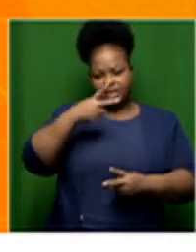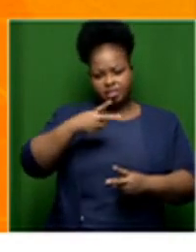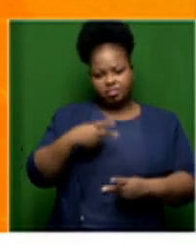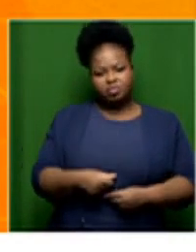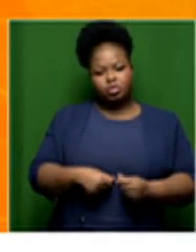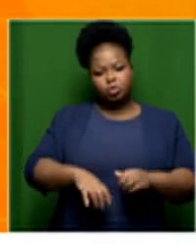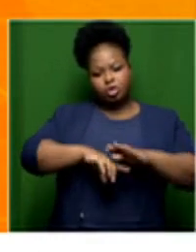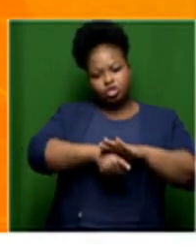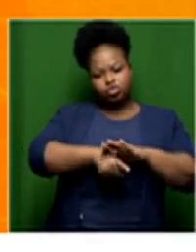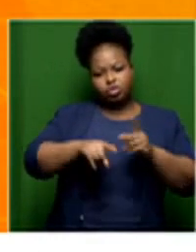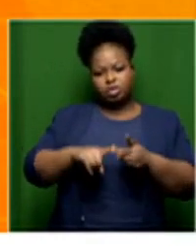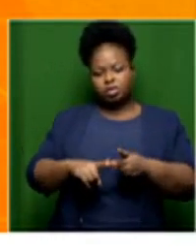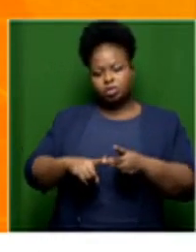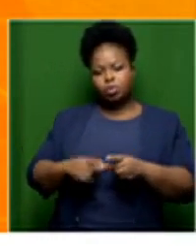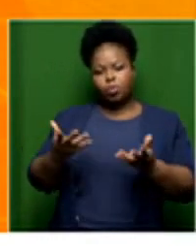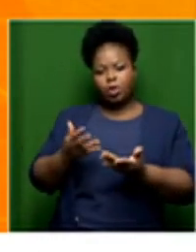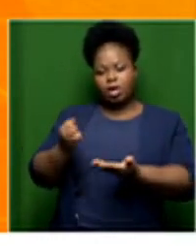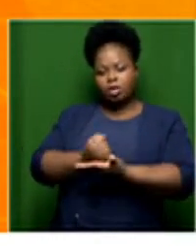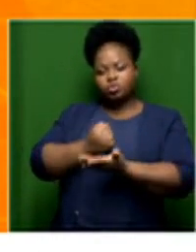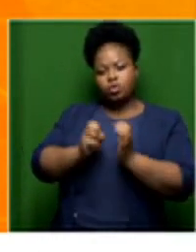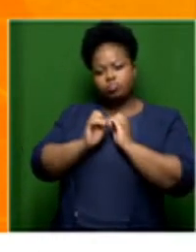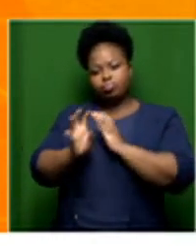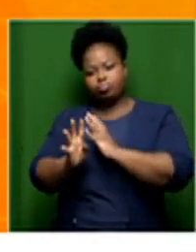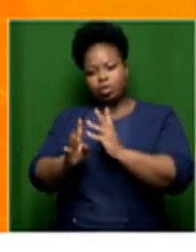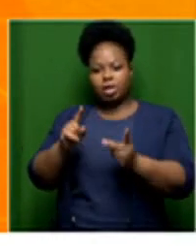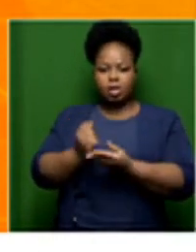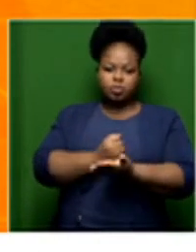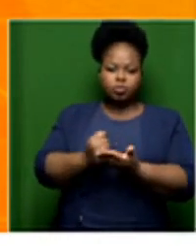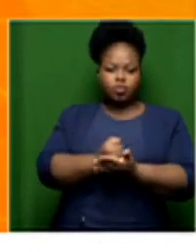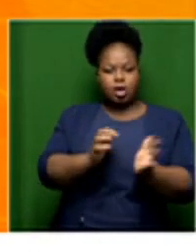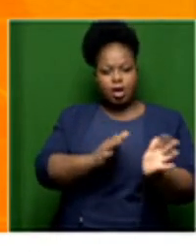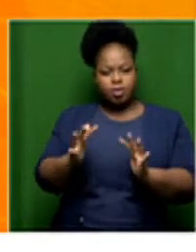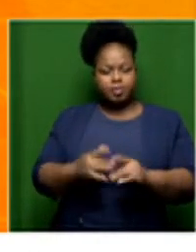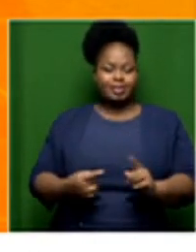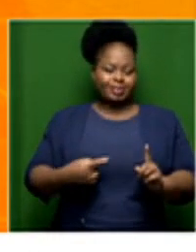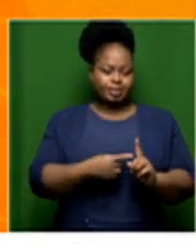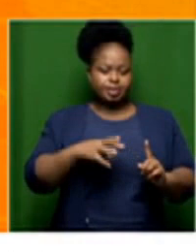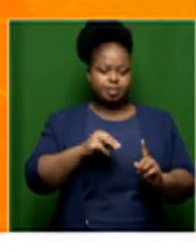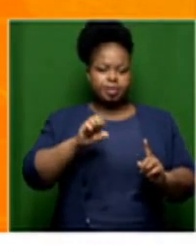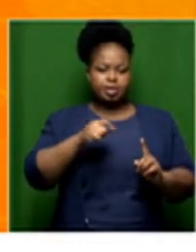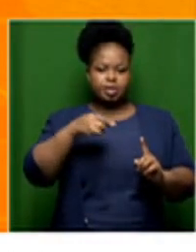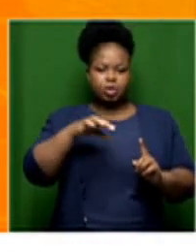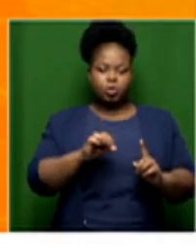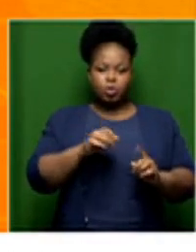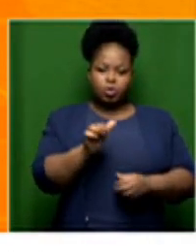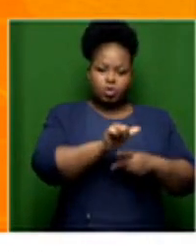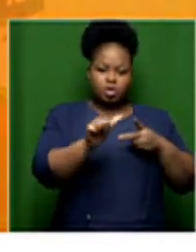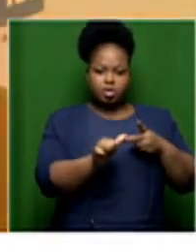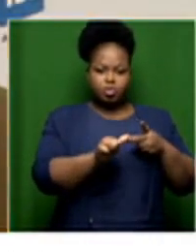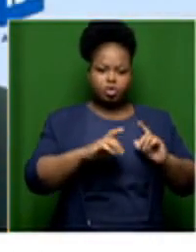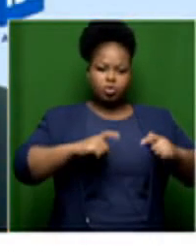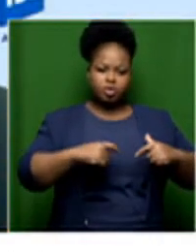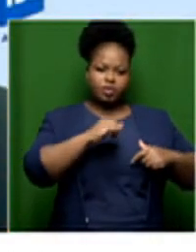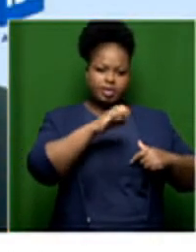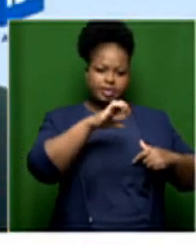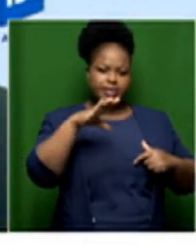station locations, and of course embarking on registration initiatives. Masego Sheburi is the Deputy Commissioner of the IEC and joins us